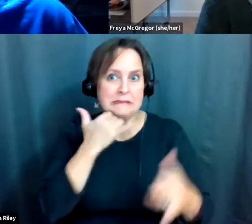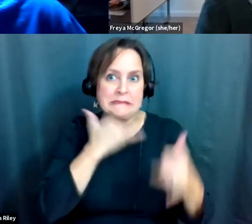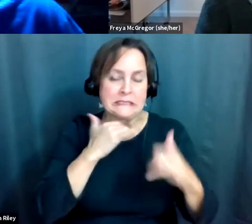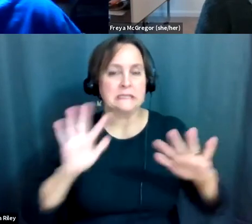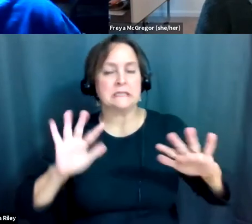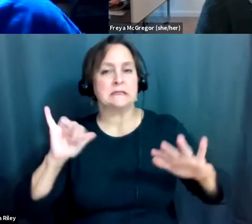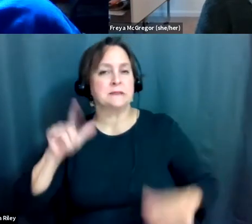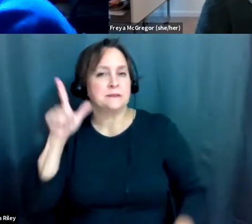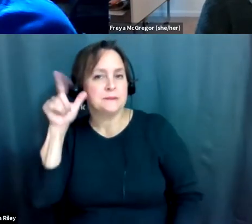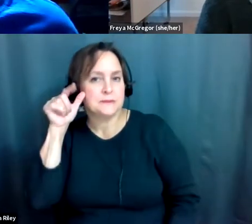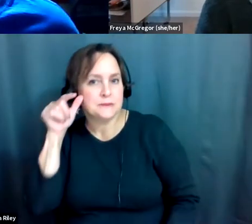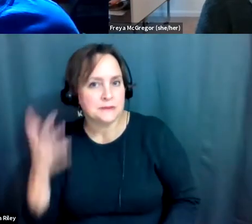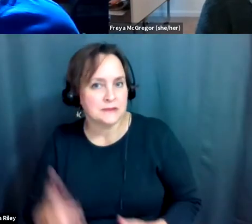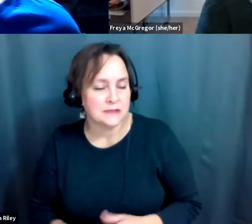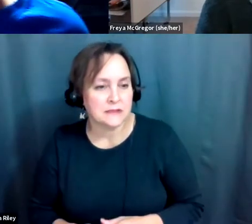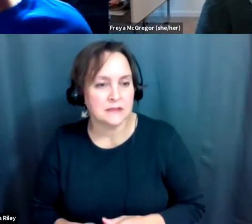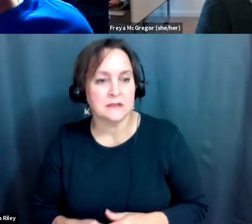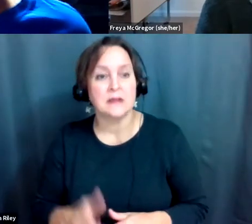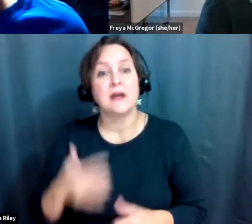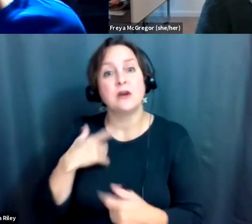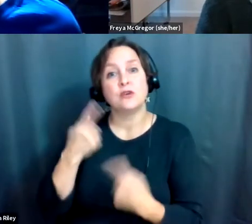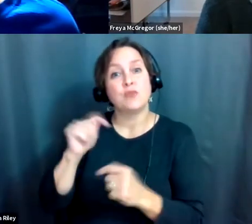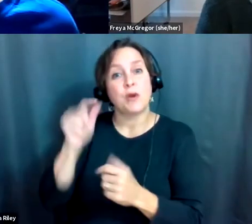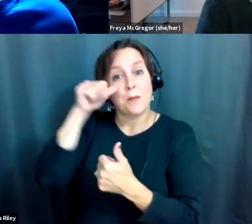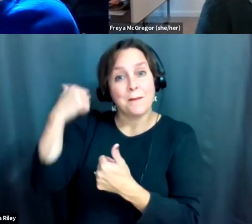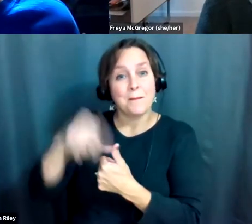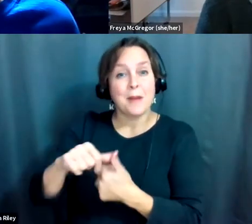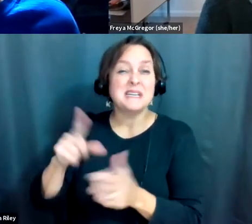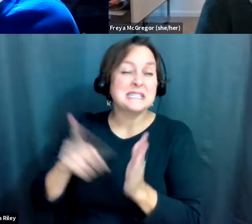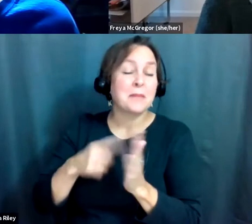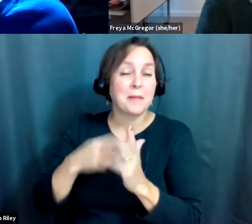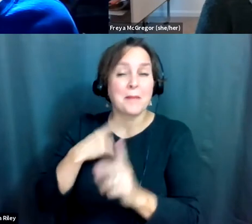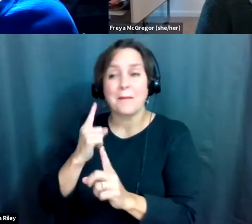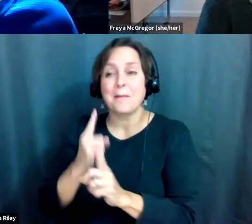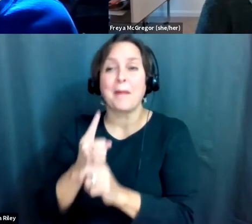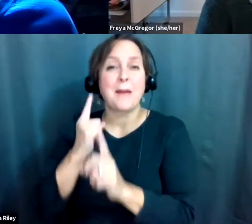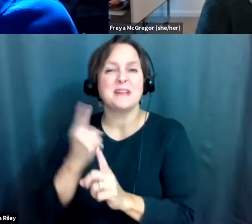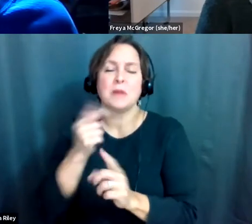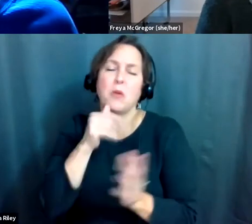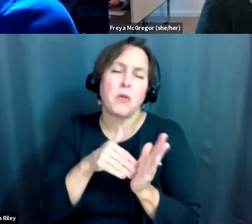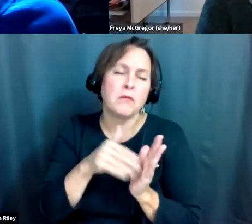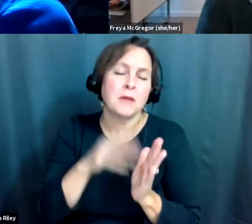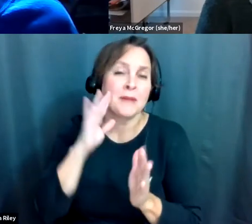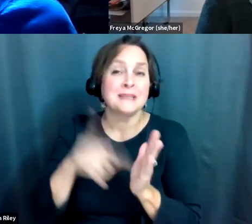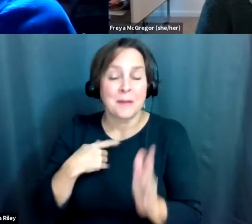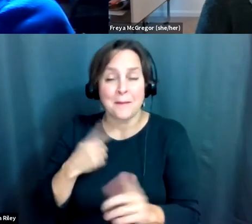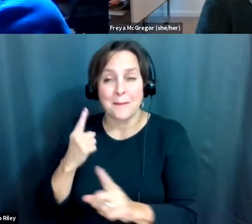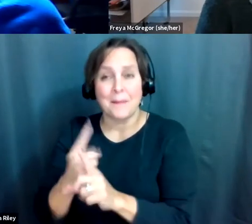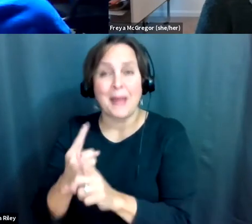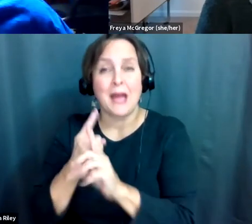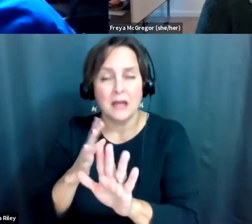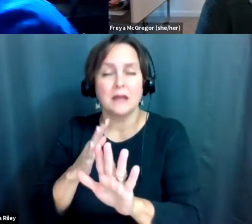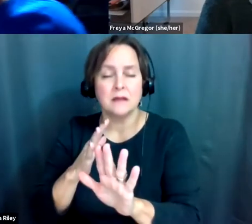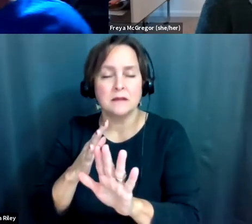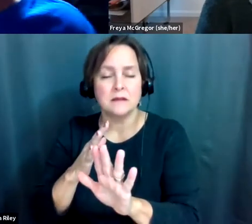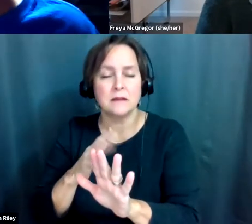and I try to remember this when I bump into something, which I don't do that often, really. But when I do, I try to remember, I